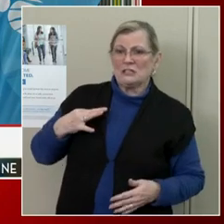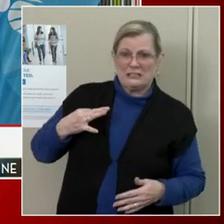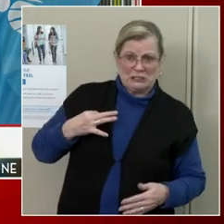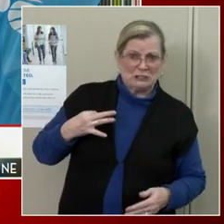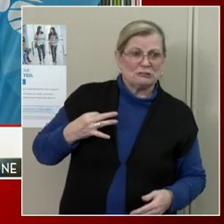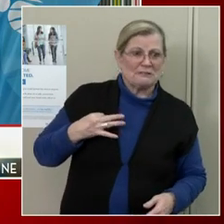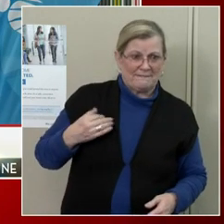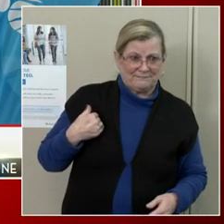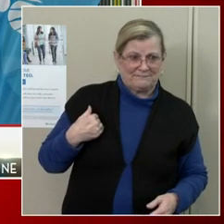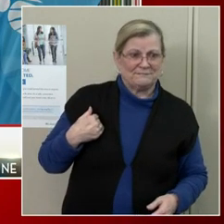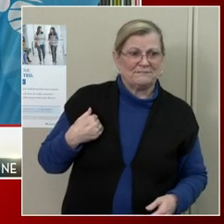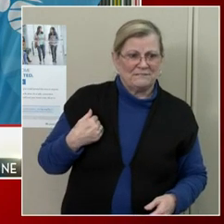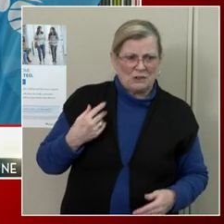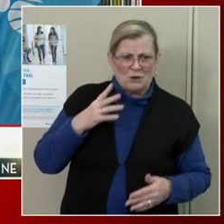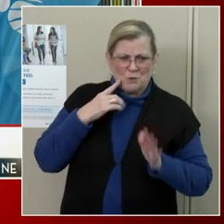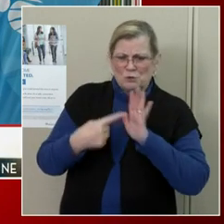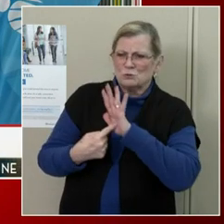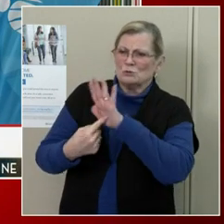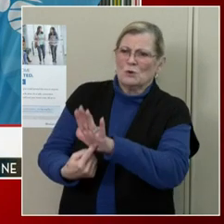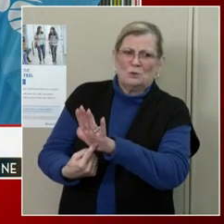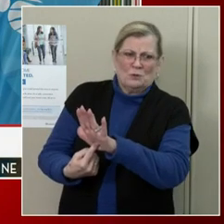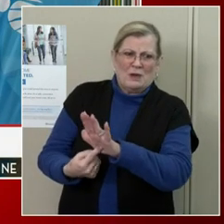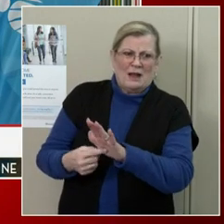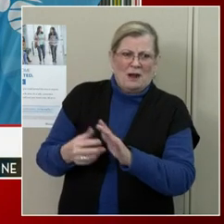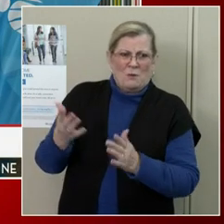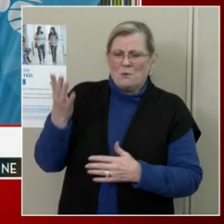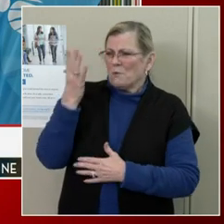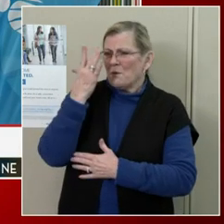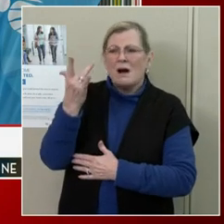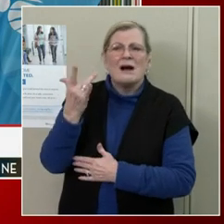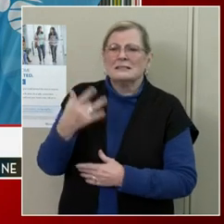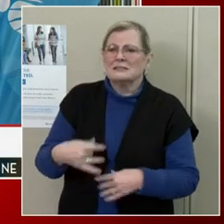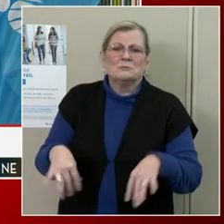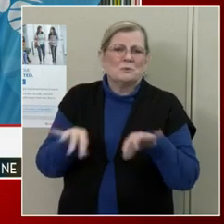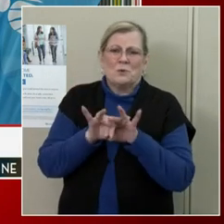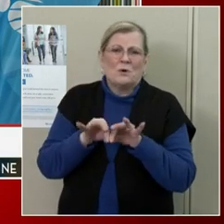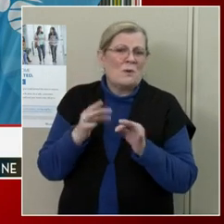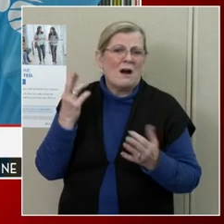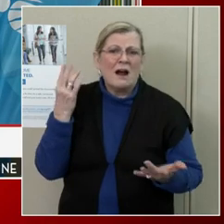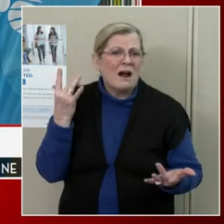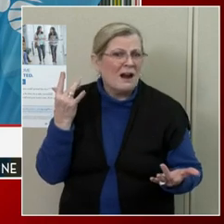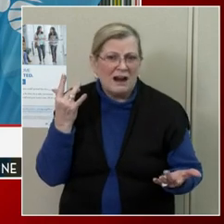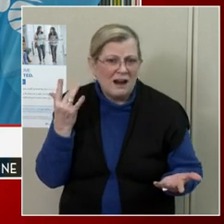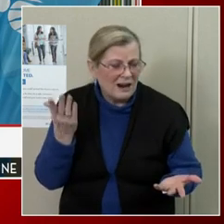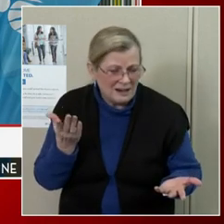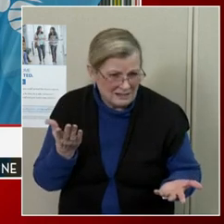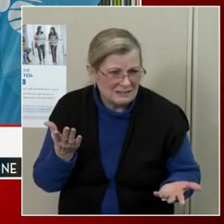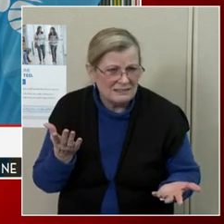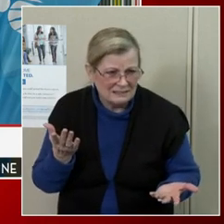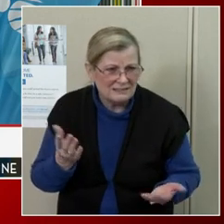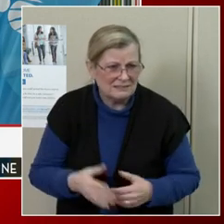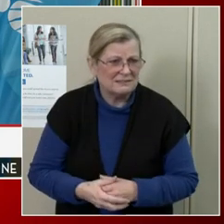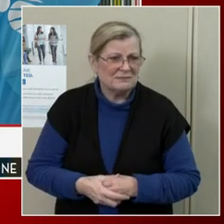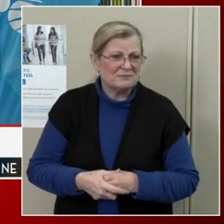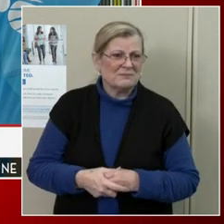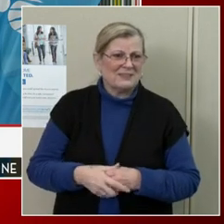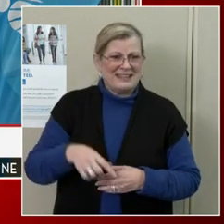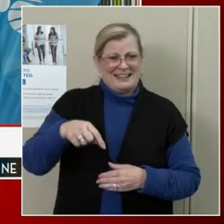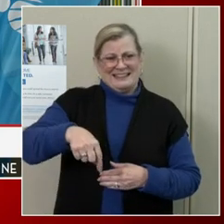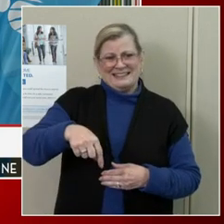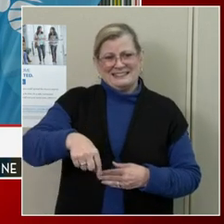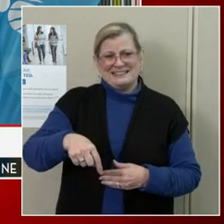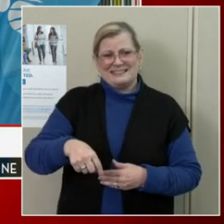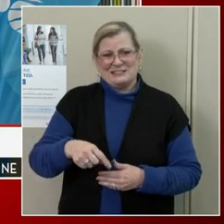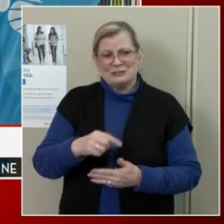to show everybody why it's so important to get the vaccine. We're in phase